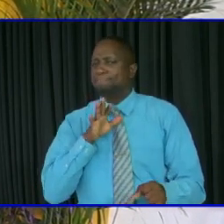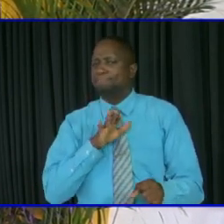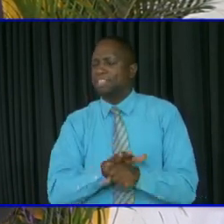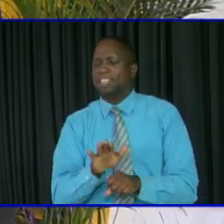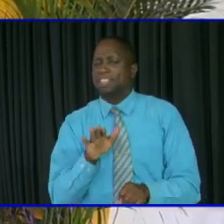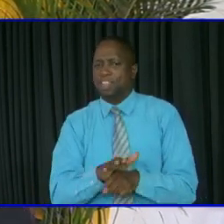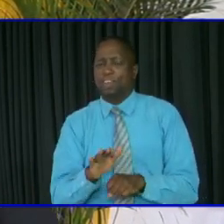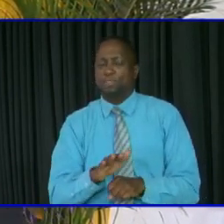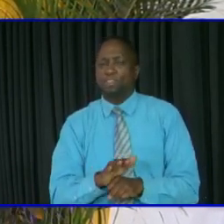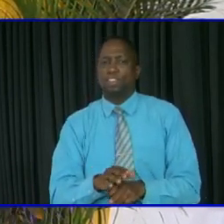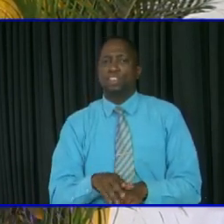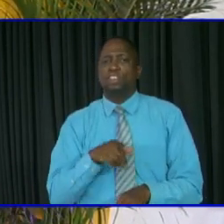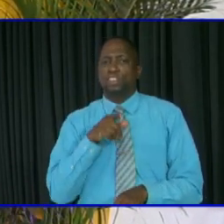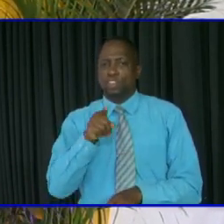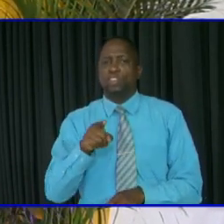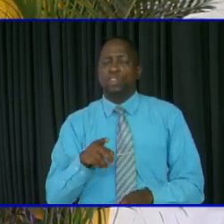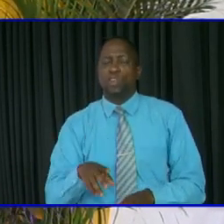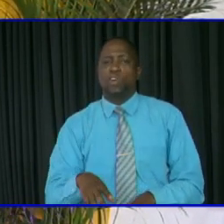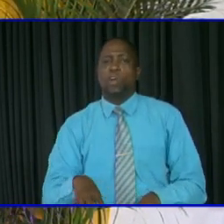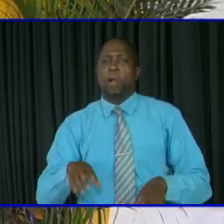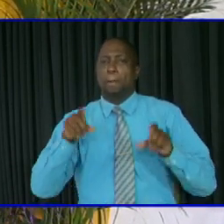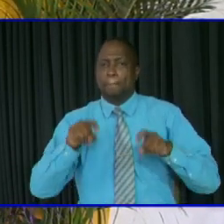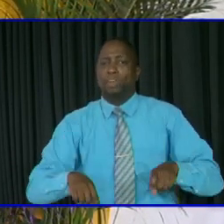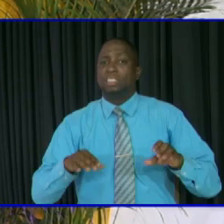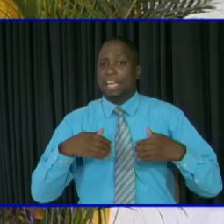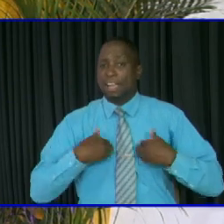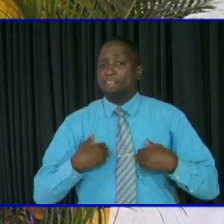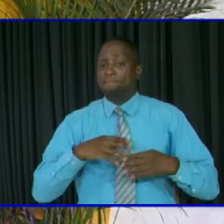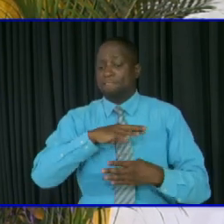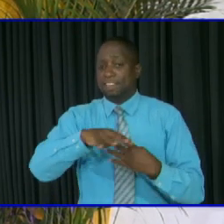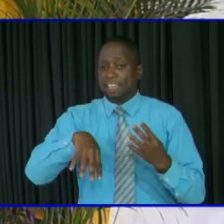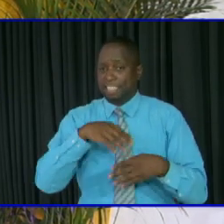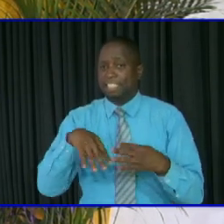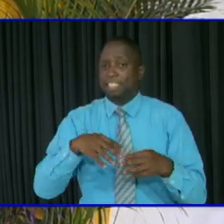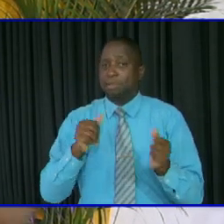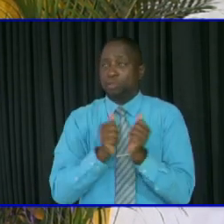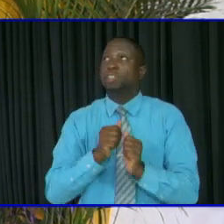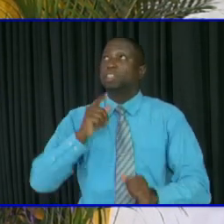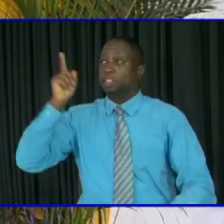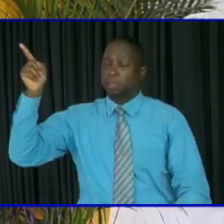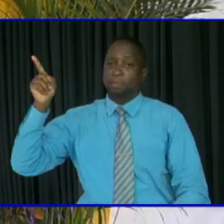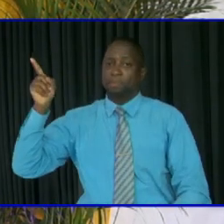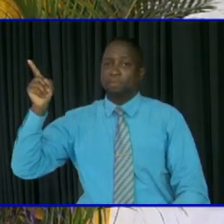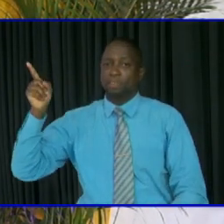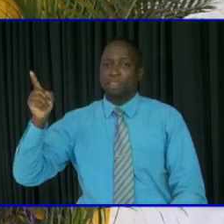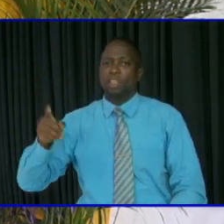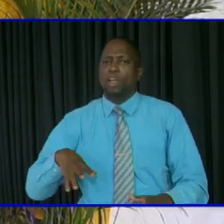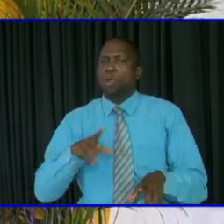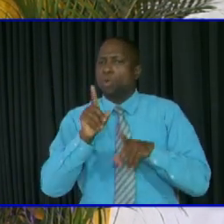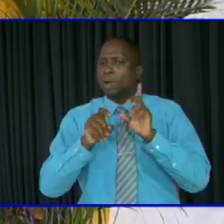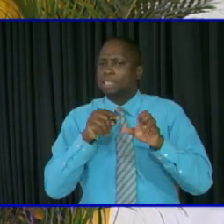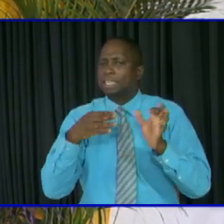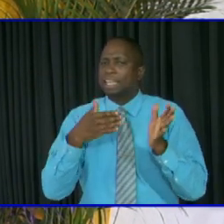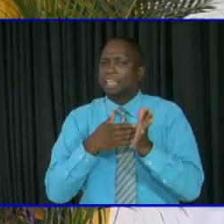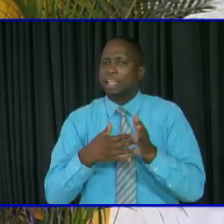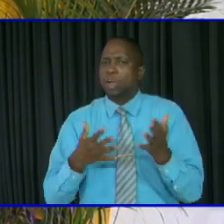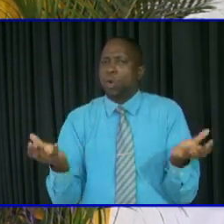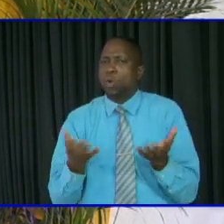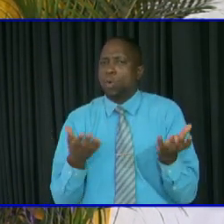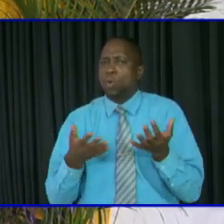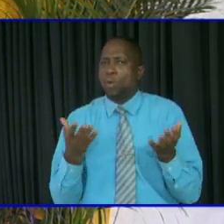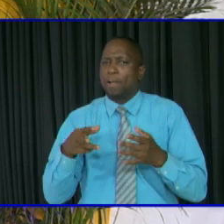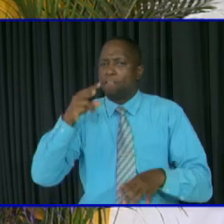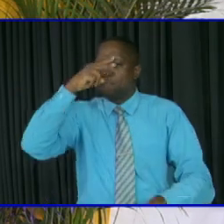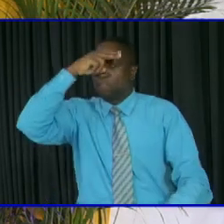the marriage supper of the Lamb. The question is asked of you this evening. What kind of virgin are